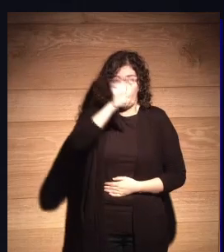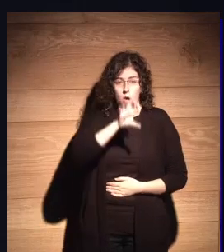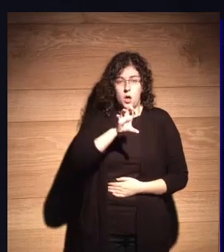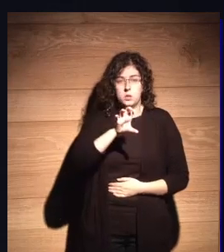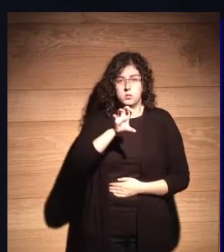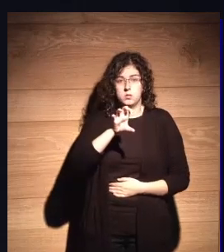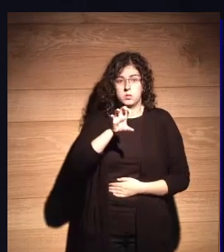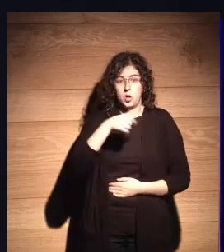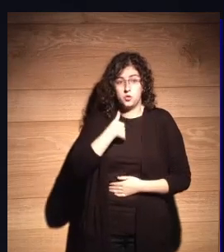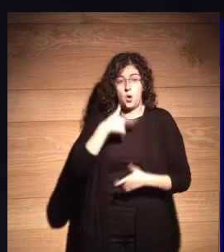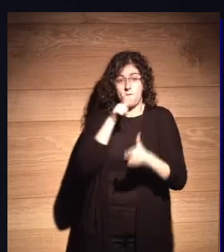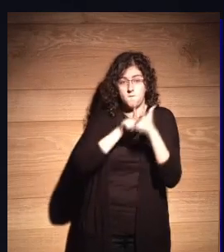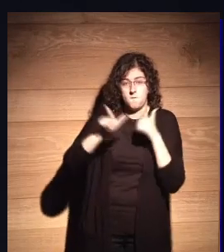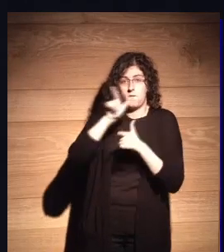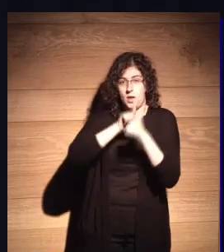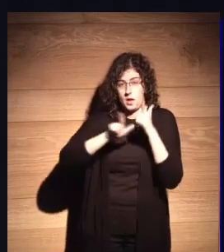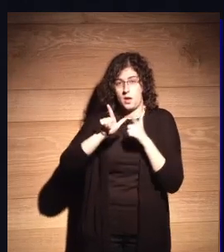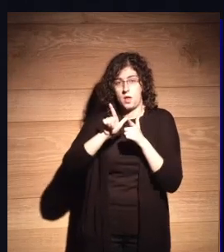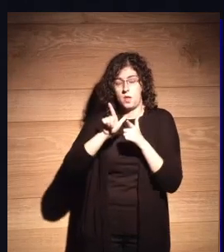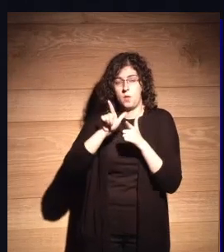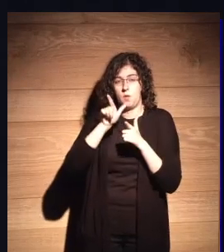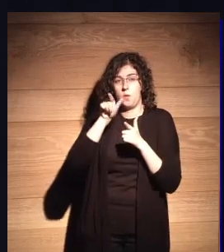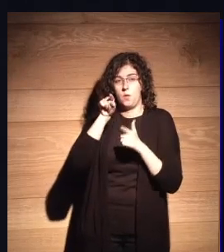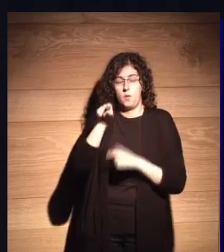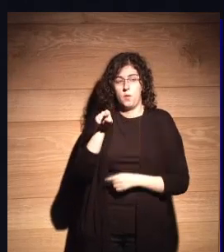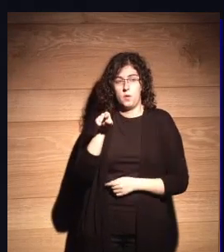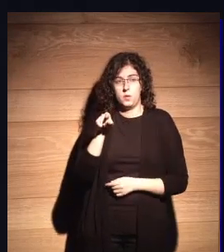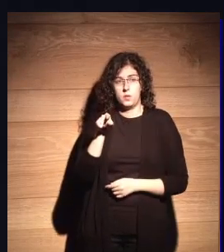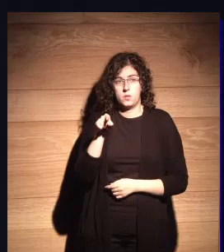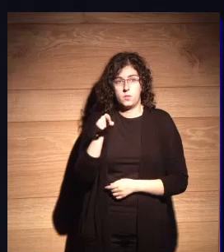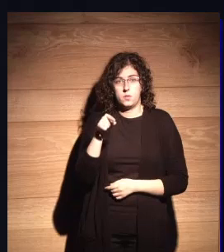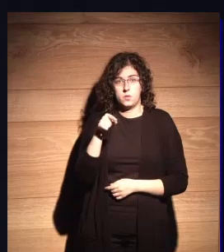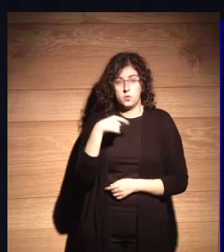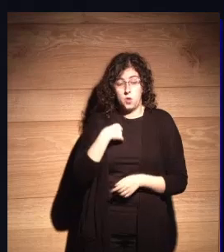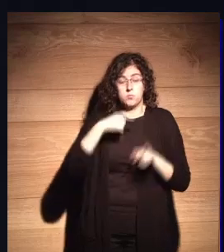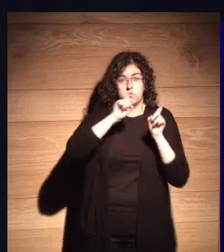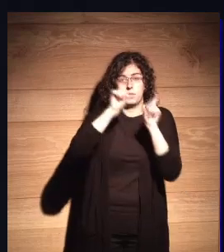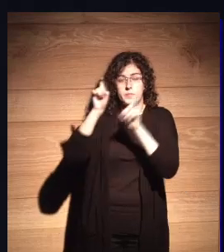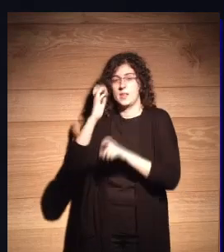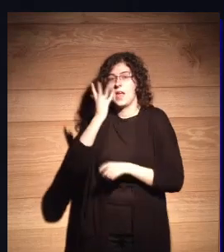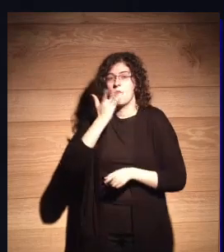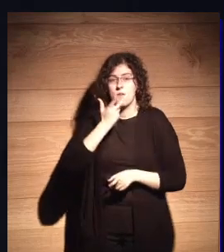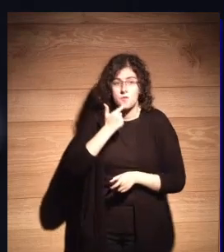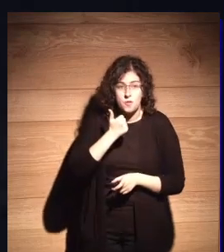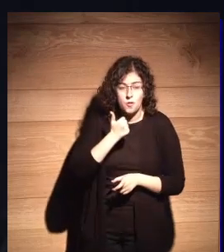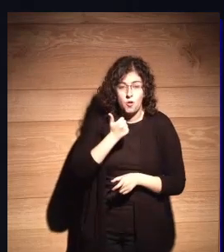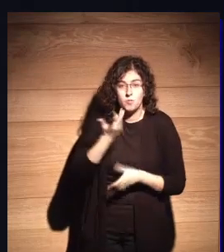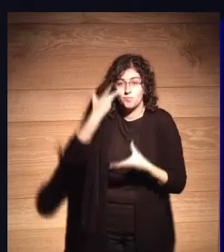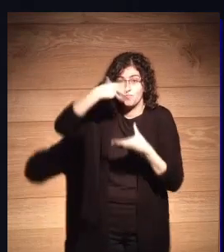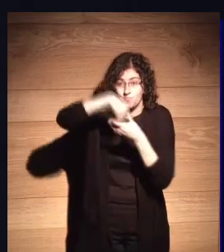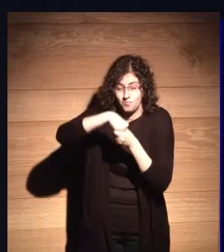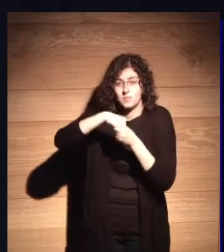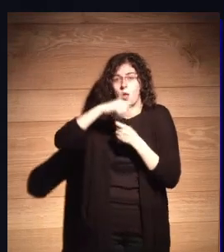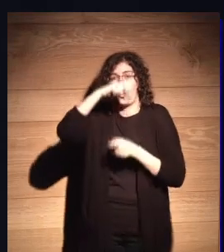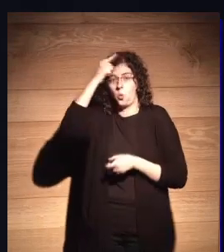color is integral to that story. I think of a Tibetan monastery, the kind of all the color